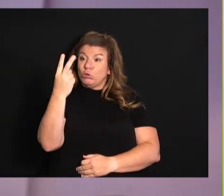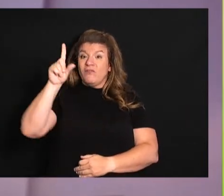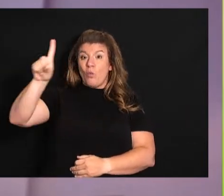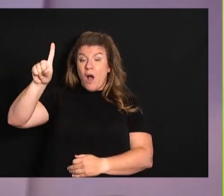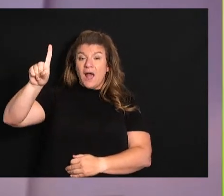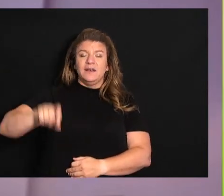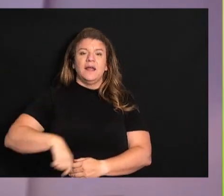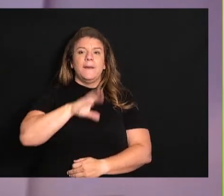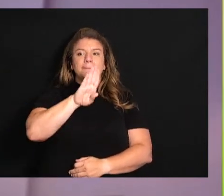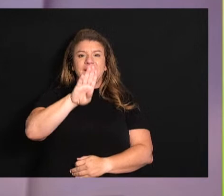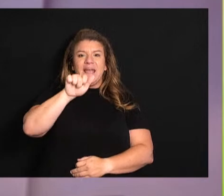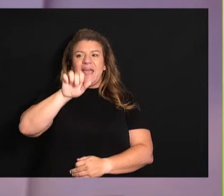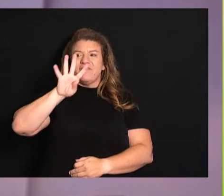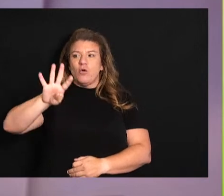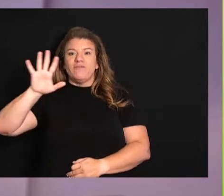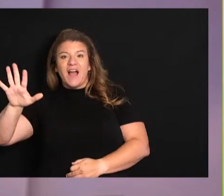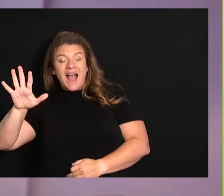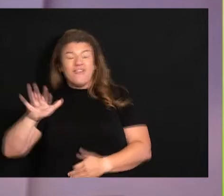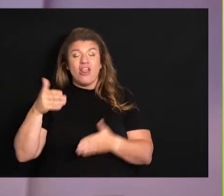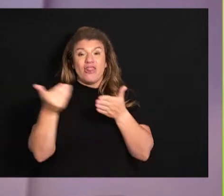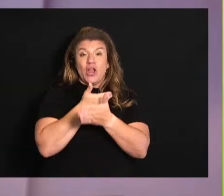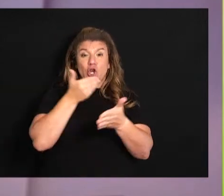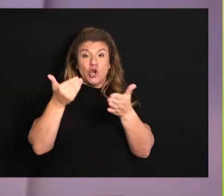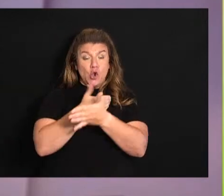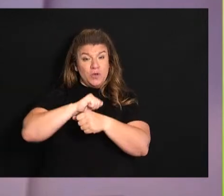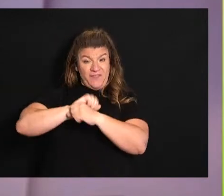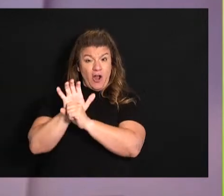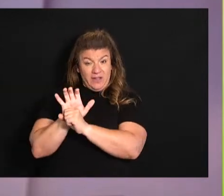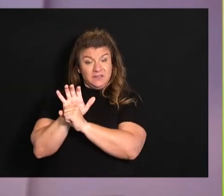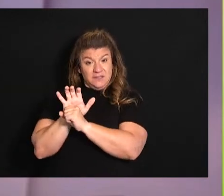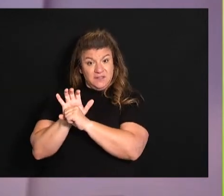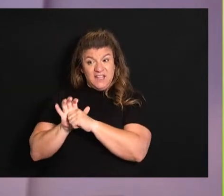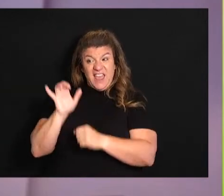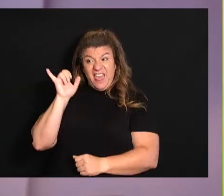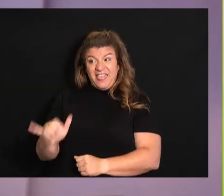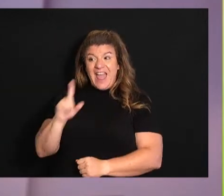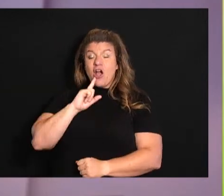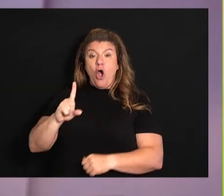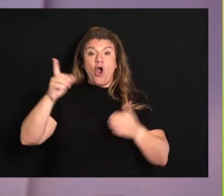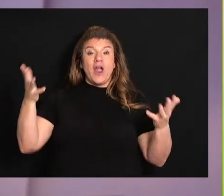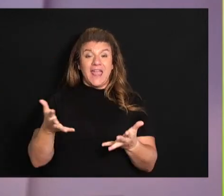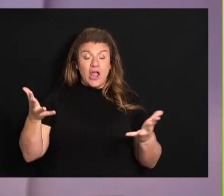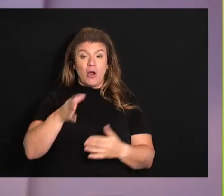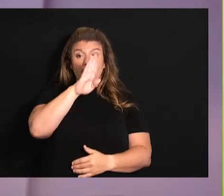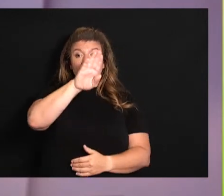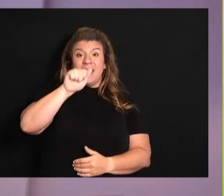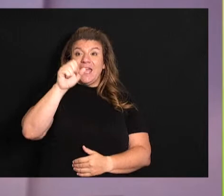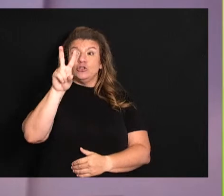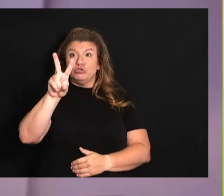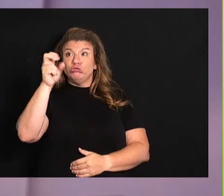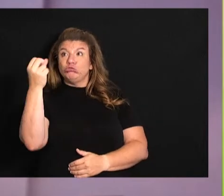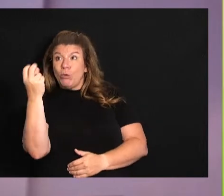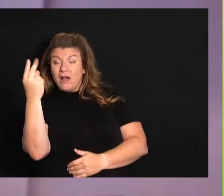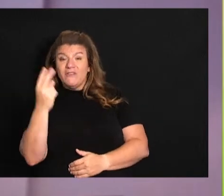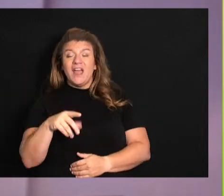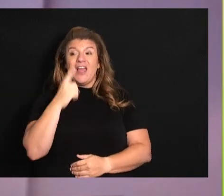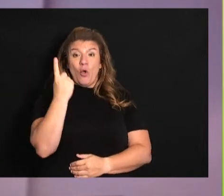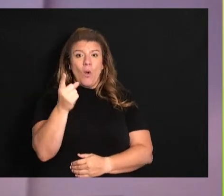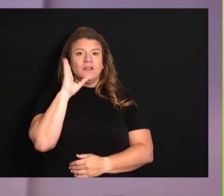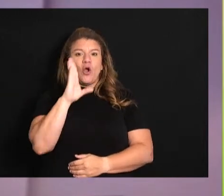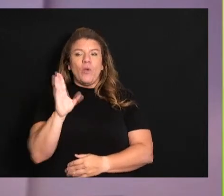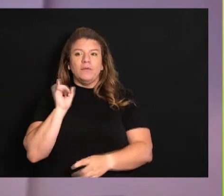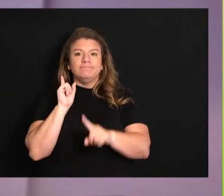and the BA4 and 5 variants, the newest variants that are here, the BA2.12.1 variant and the ones that are coming